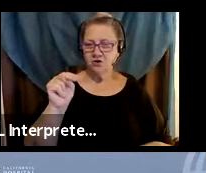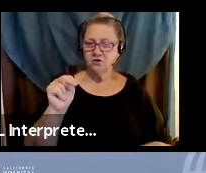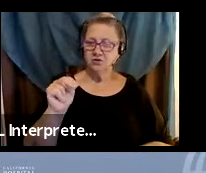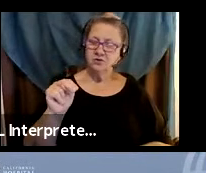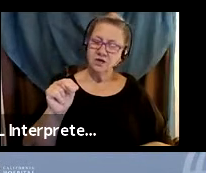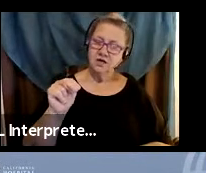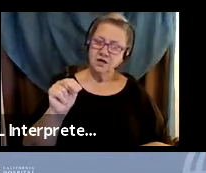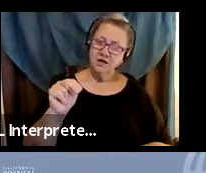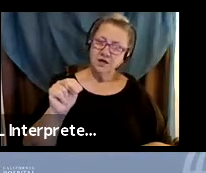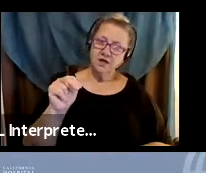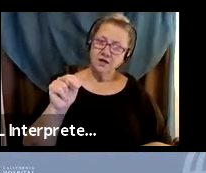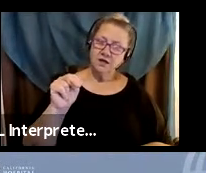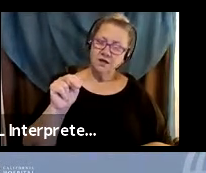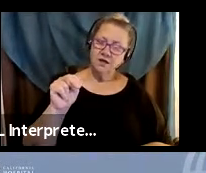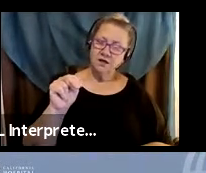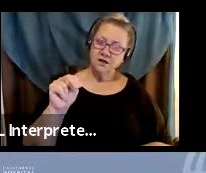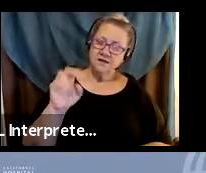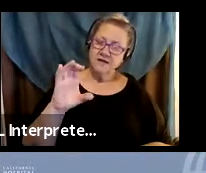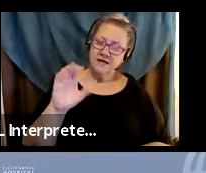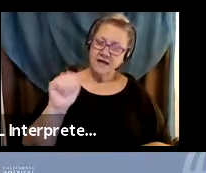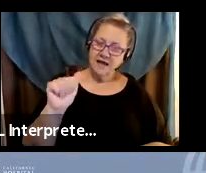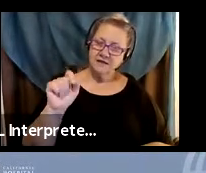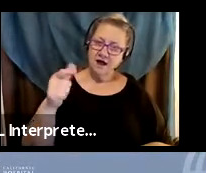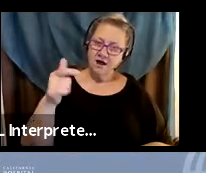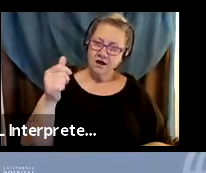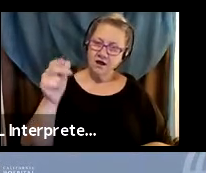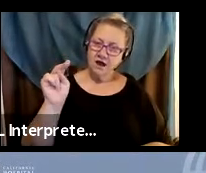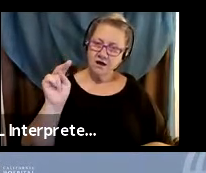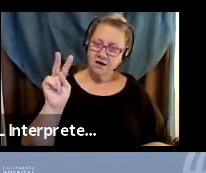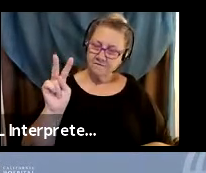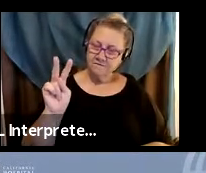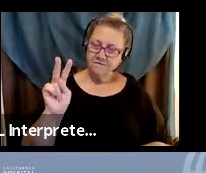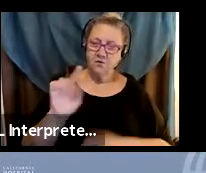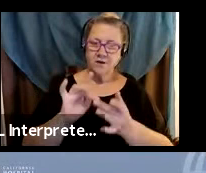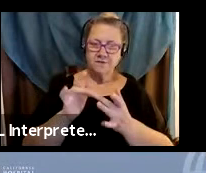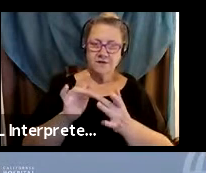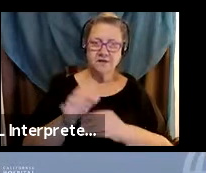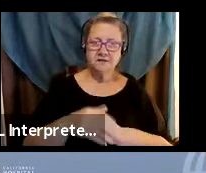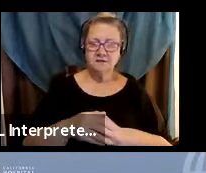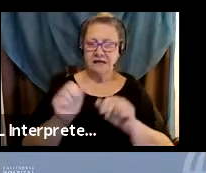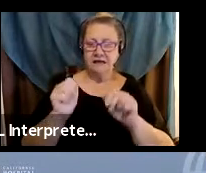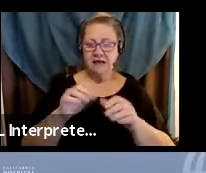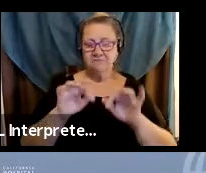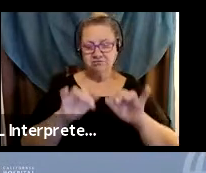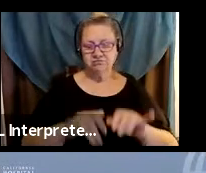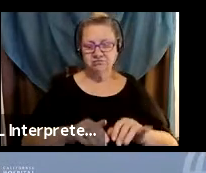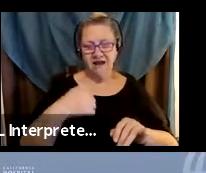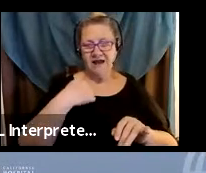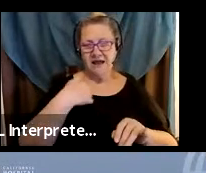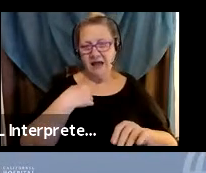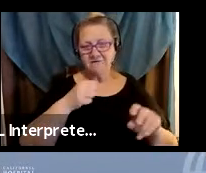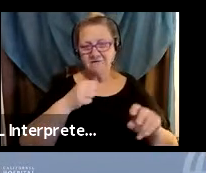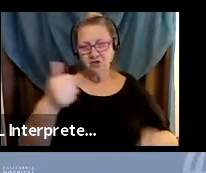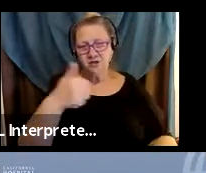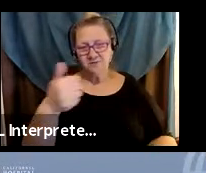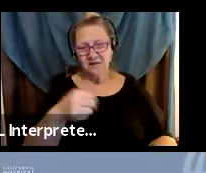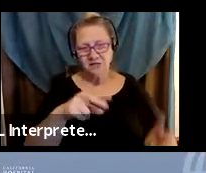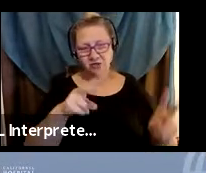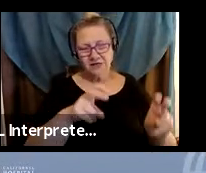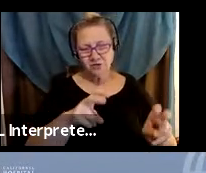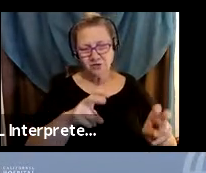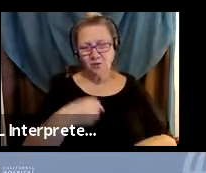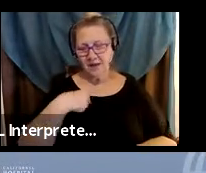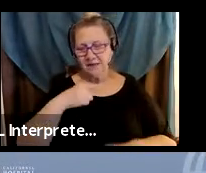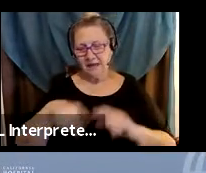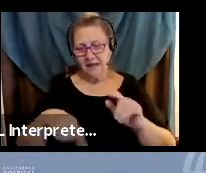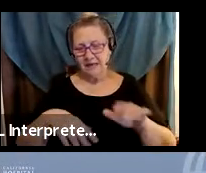individual or a family member can click that basically says, I either have a transportation issue or I cannot leave my home. The language is still being worked out,